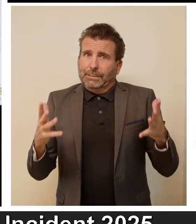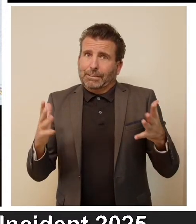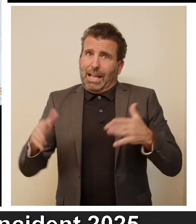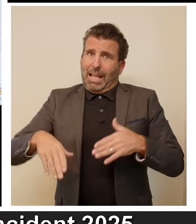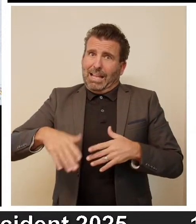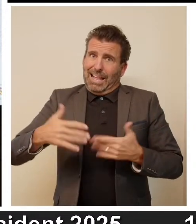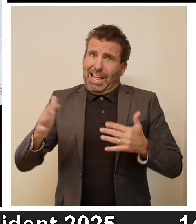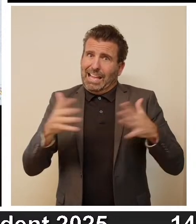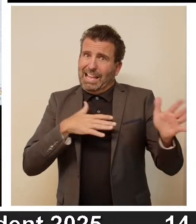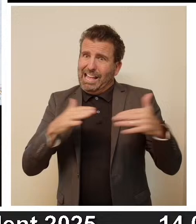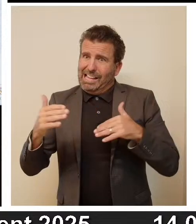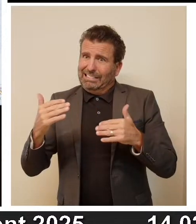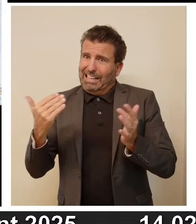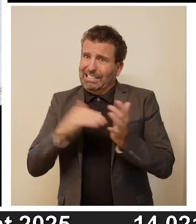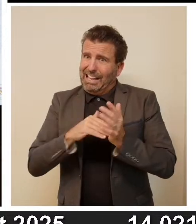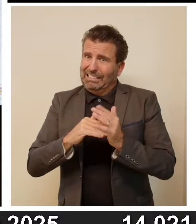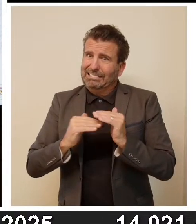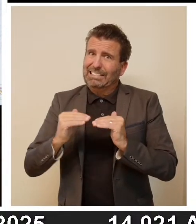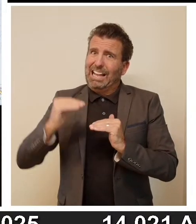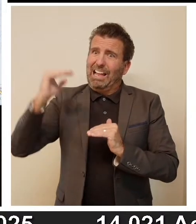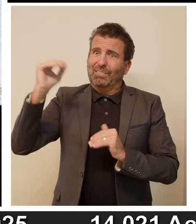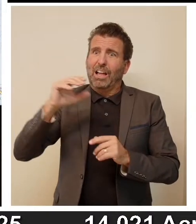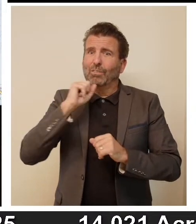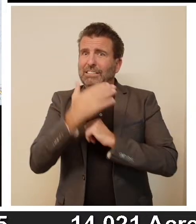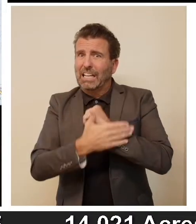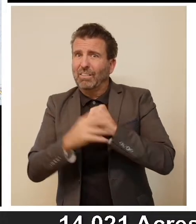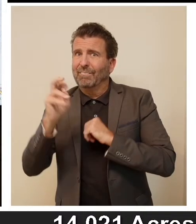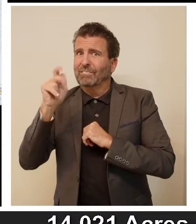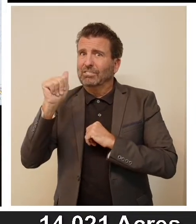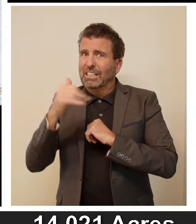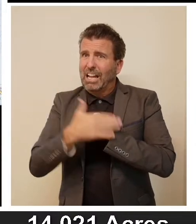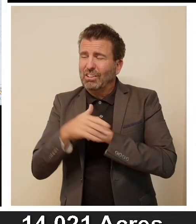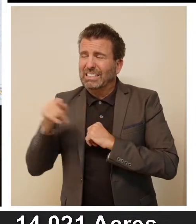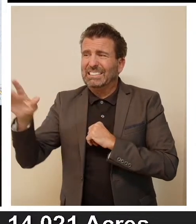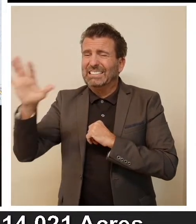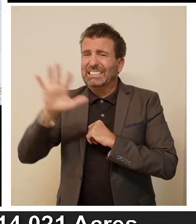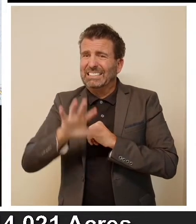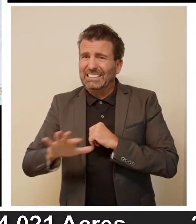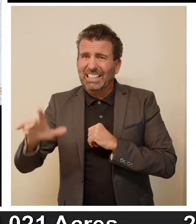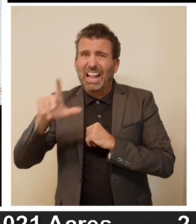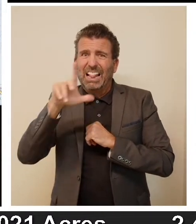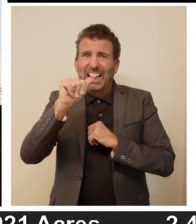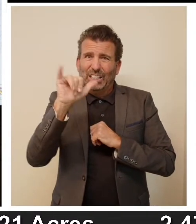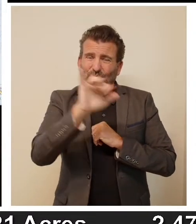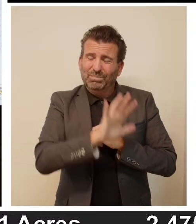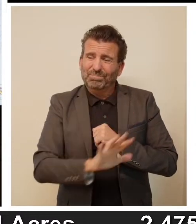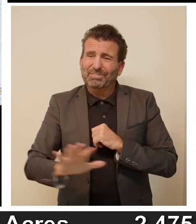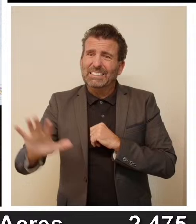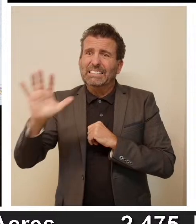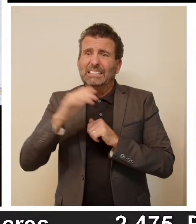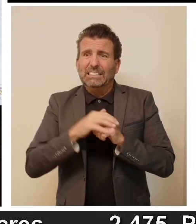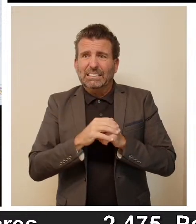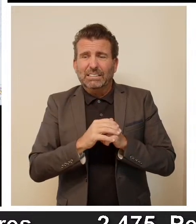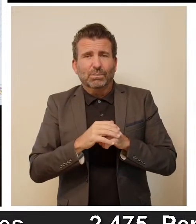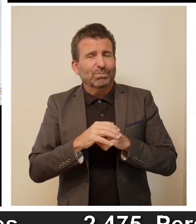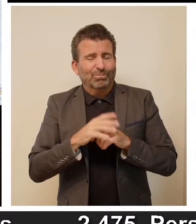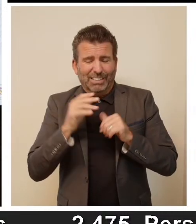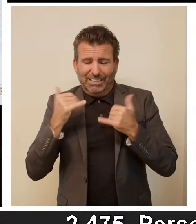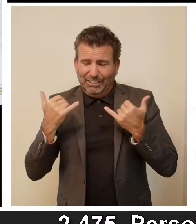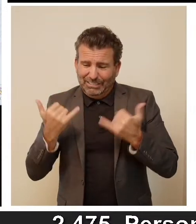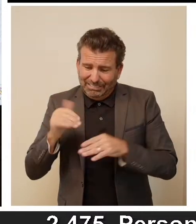San Bernardino, and Ventura counties on Monday through Wednesday, January 22nd. Some customers may